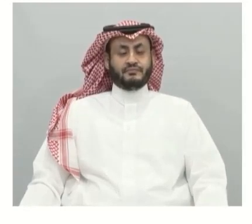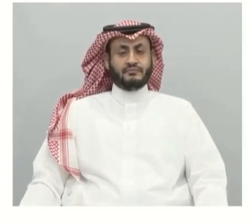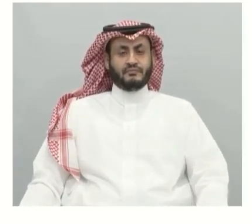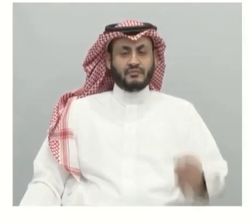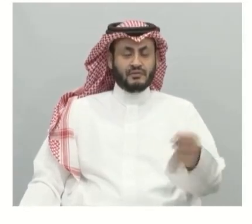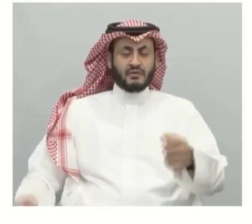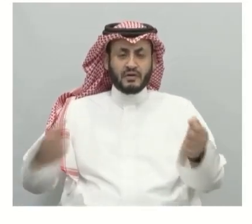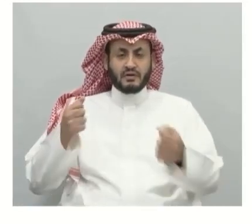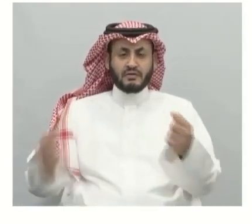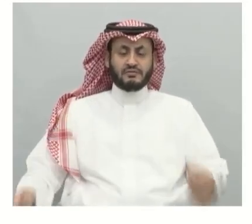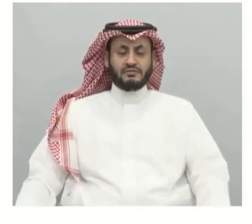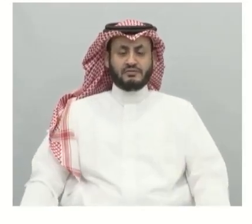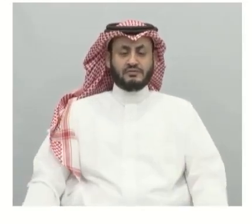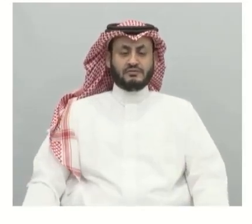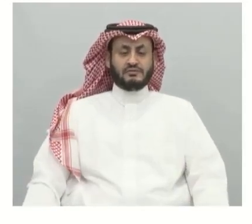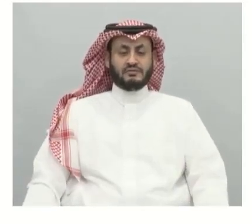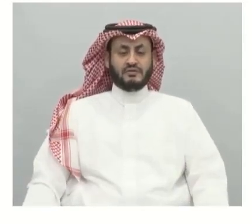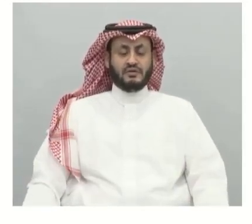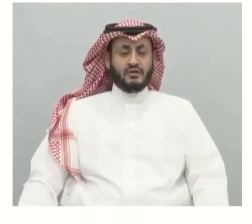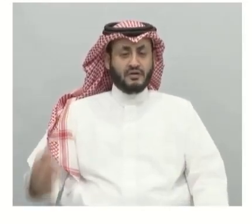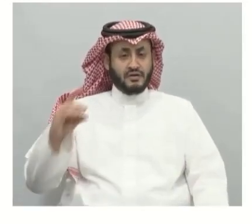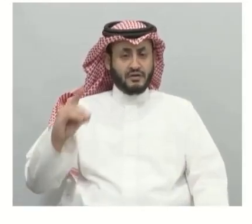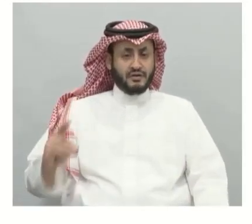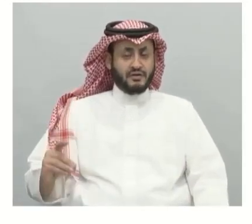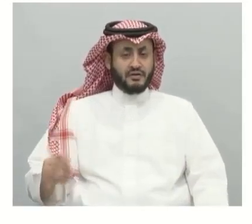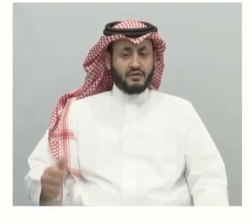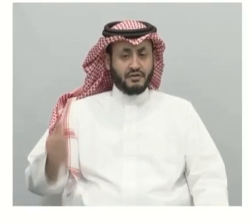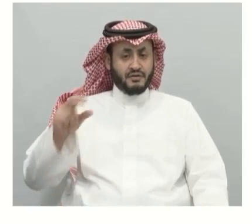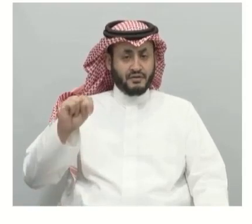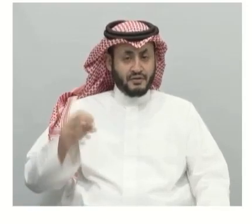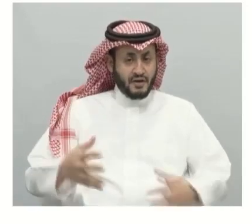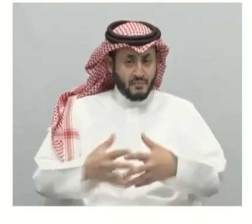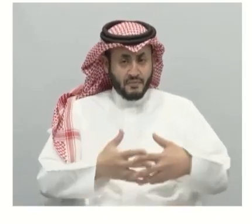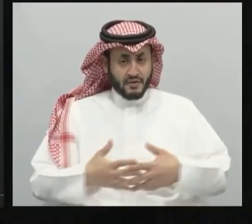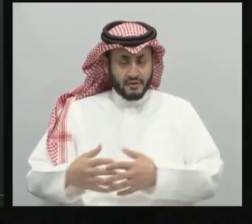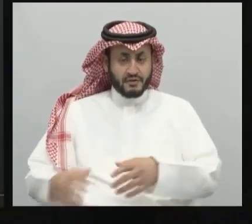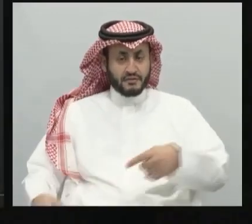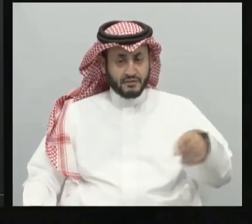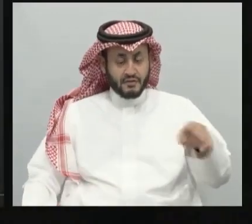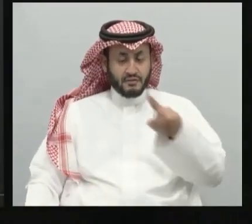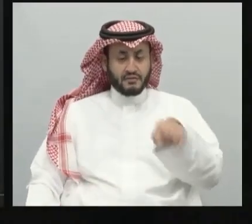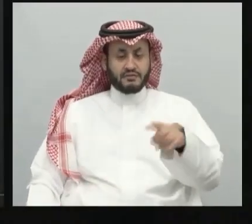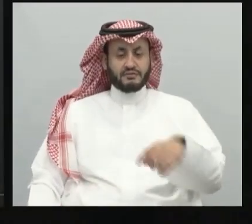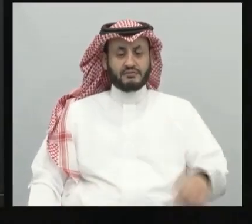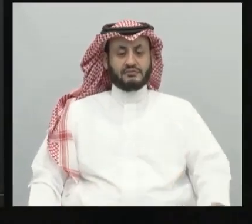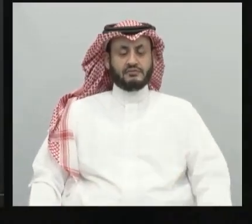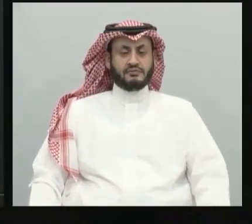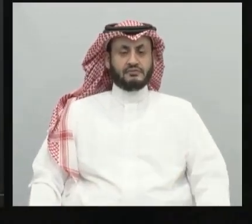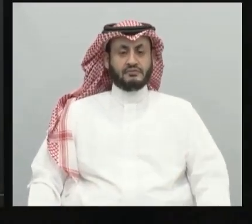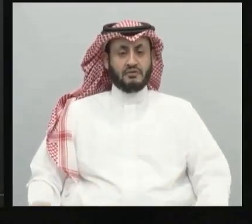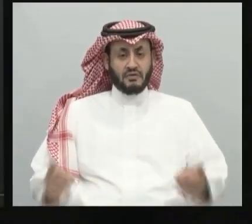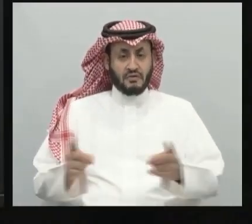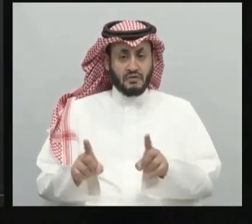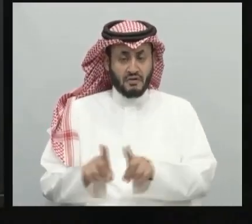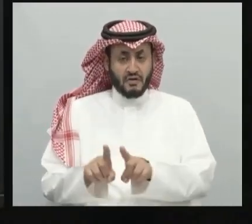York? Yes, he is, or no, he isn't. Okay, it's a good idea to practice this with a partner. This would be so